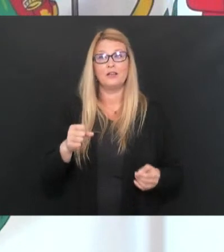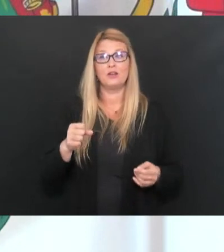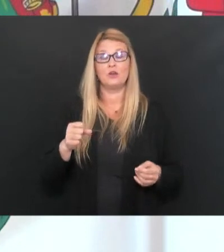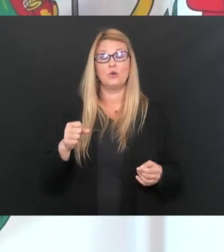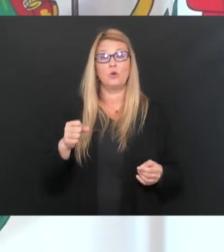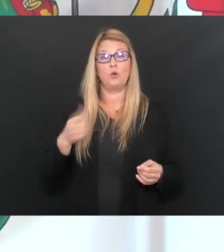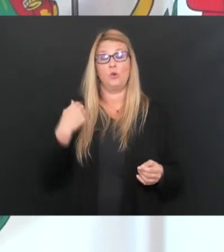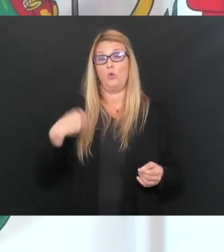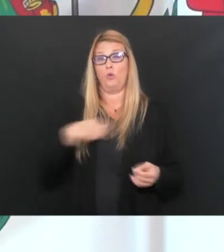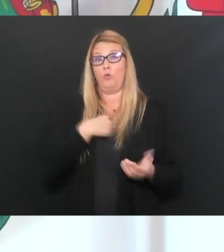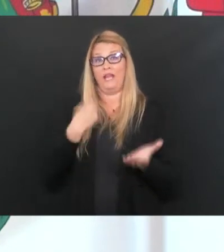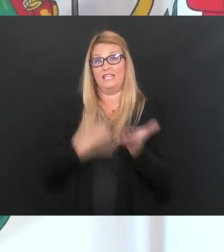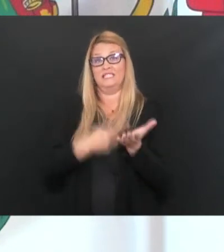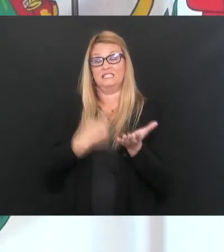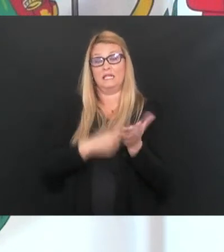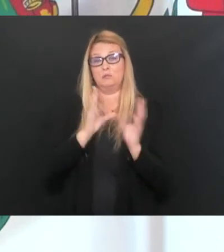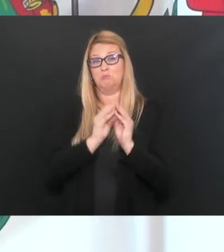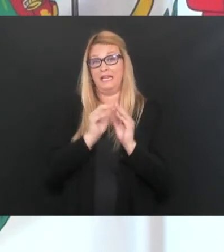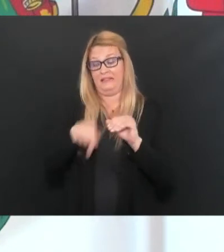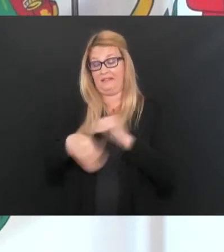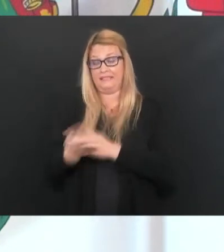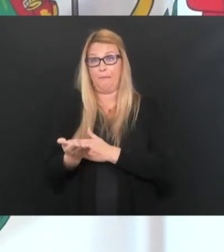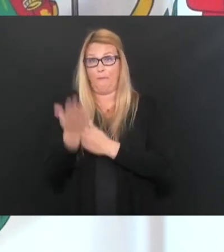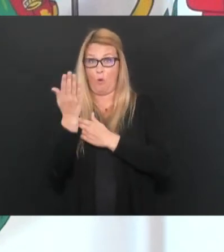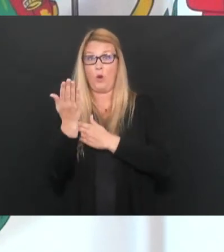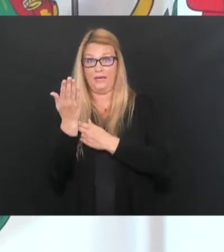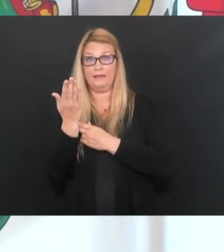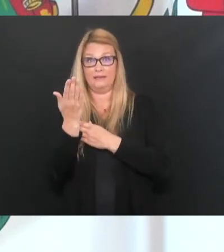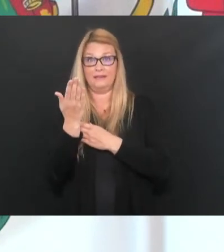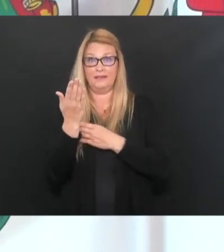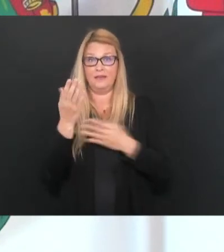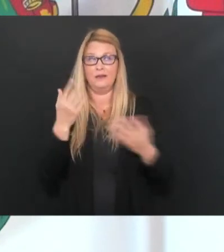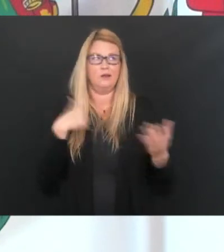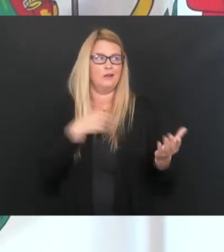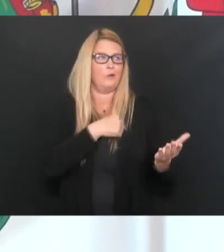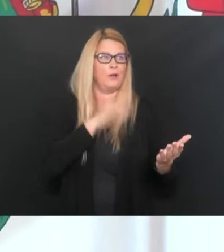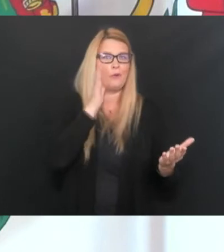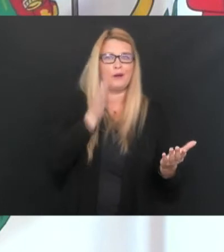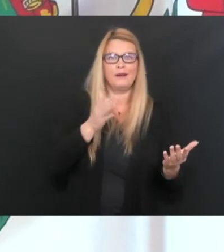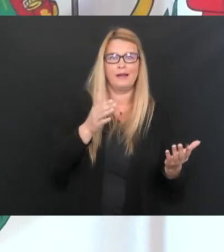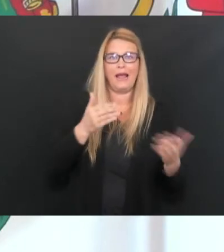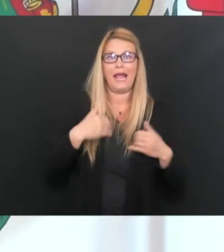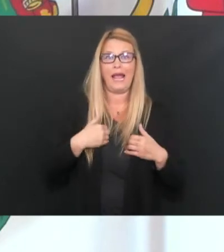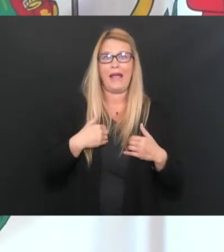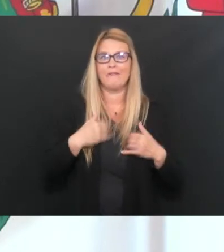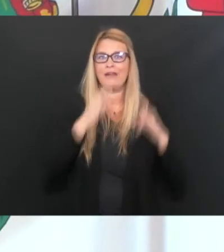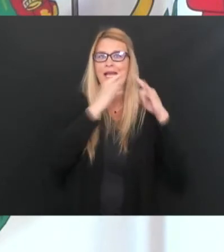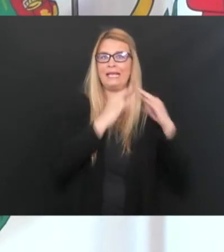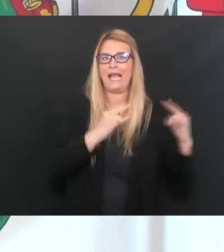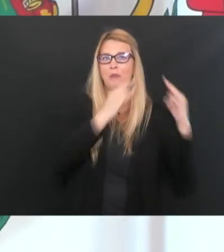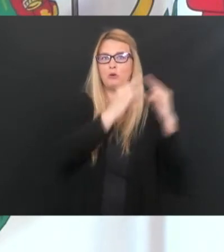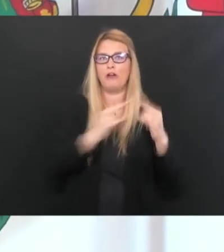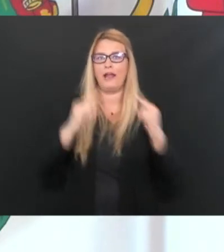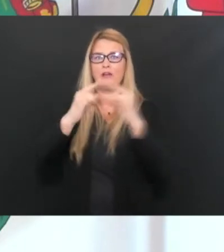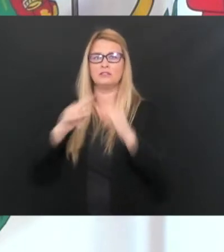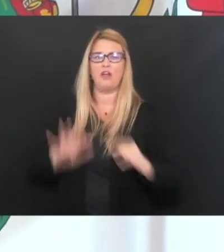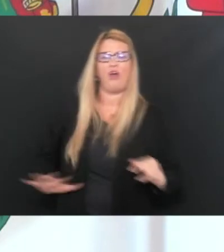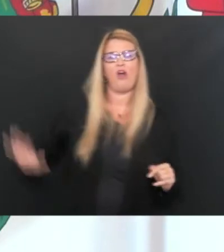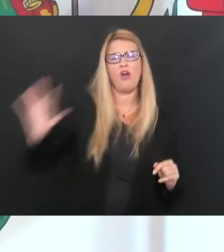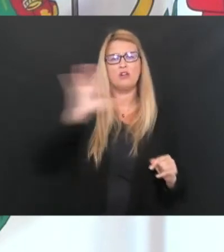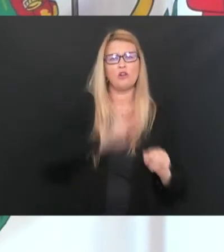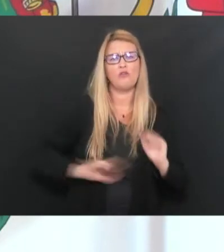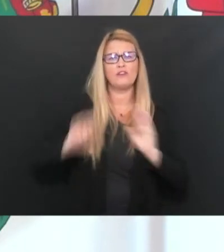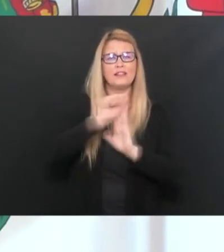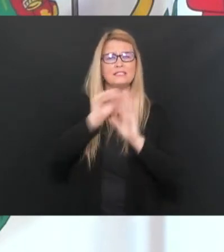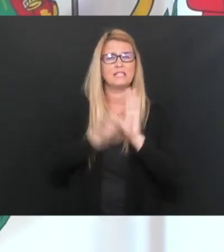our discussions and meeting earlier this morning and everything, that we have our campgrounds all across the state. And we've got